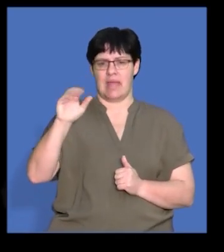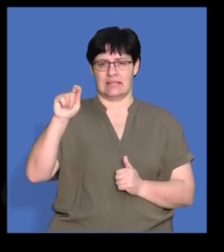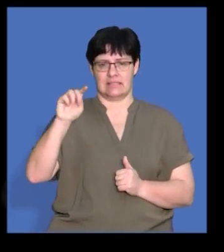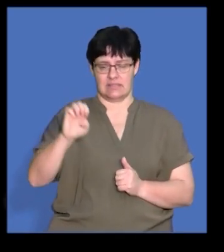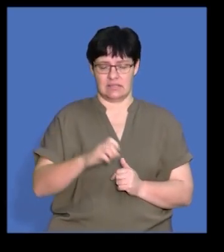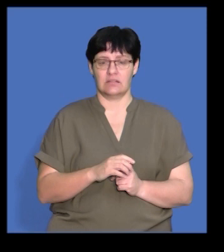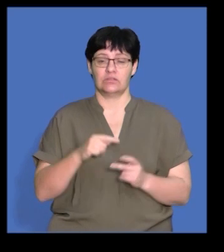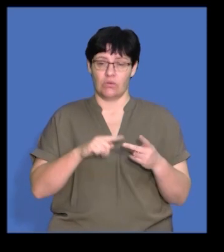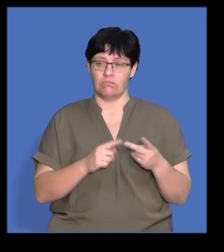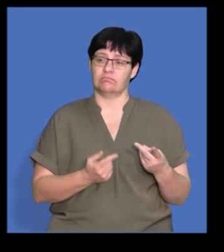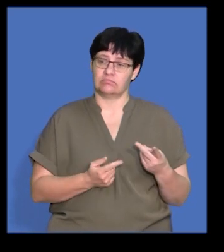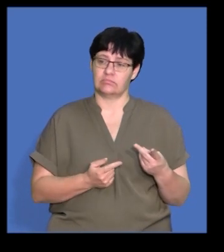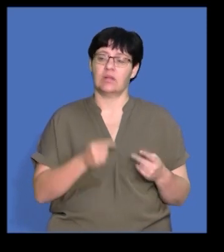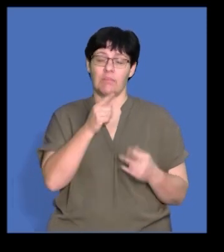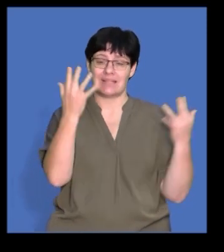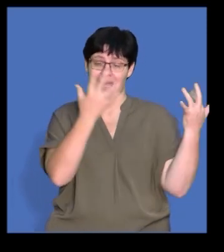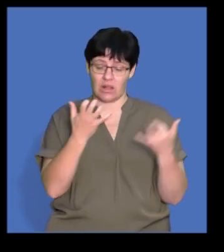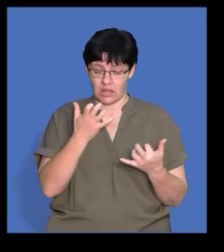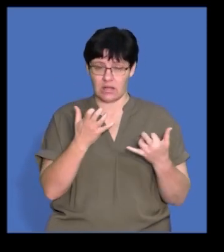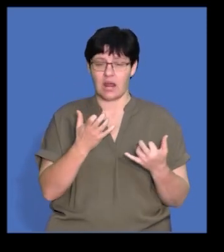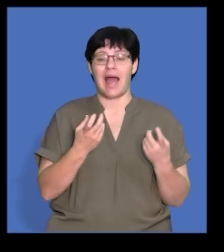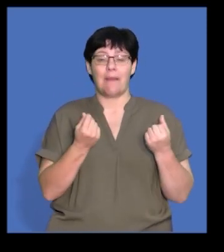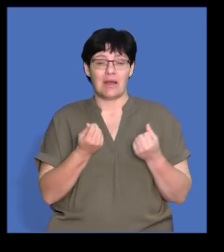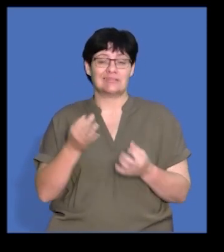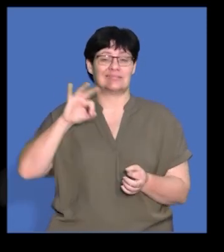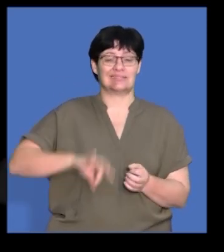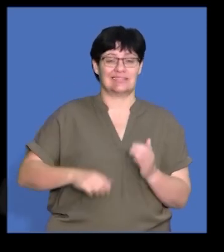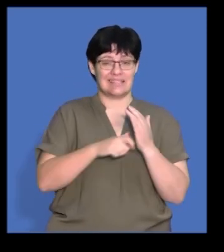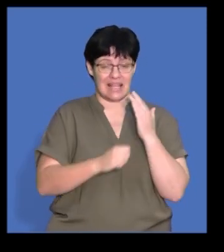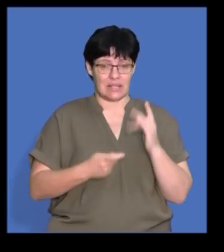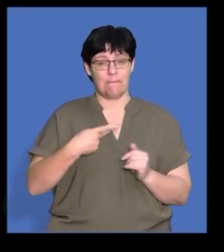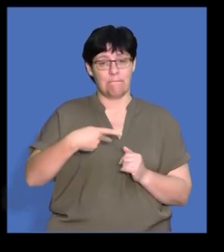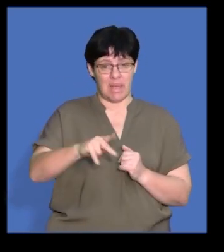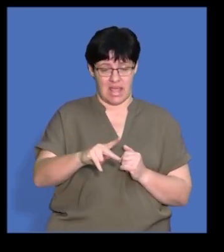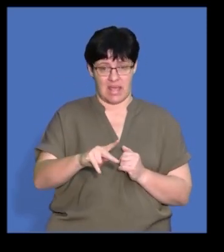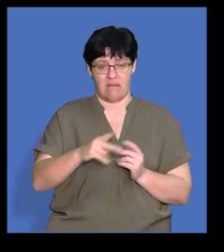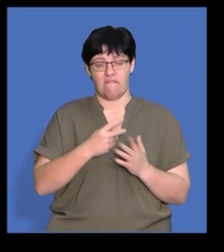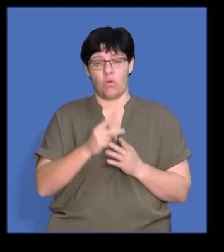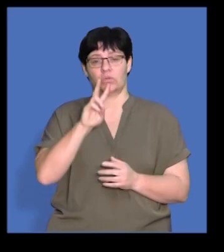says, hence, calculate the amount of income tax he had to pay for the